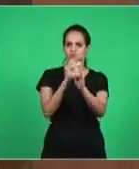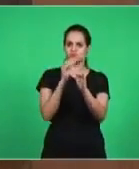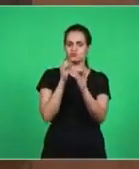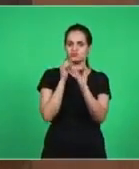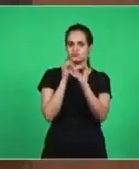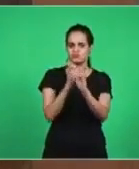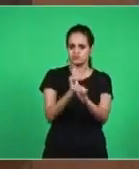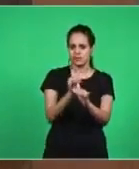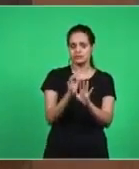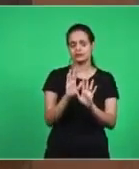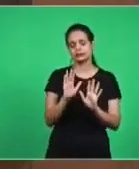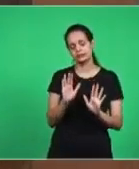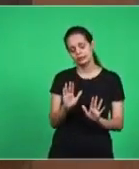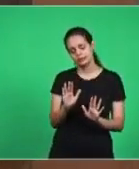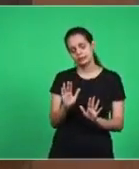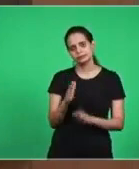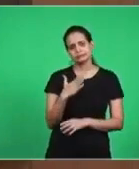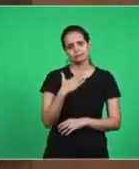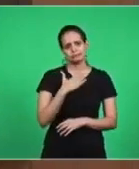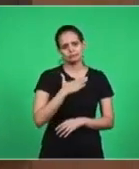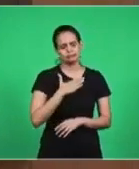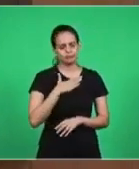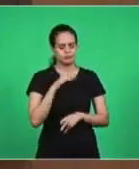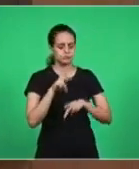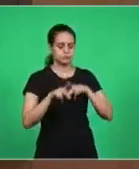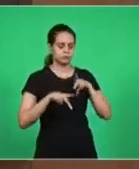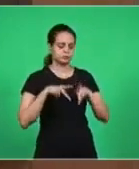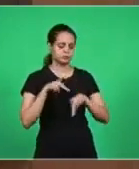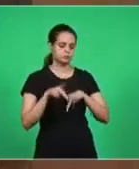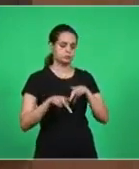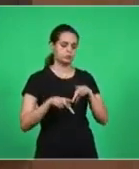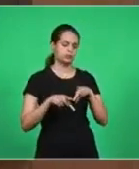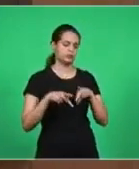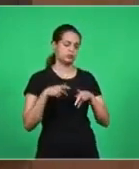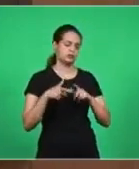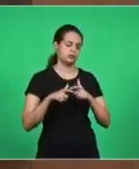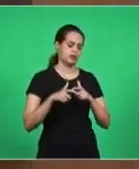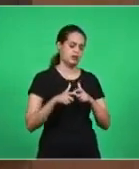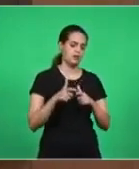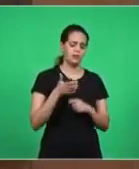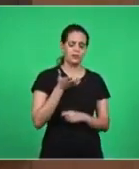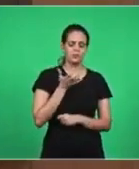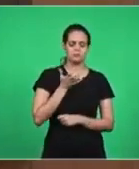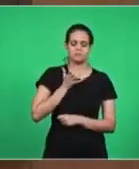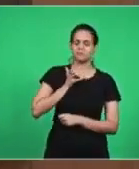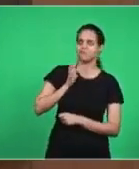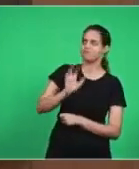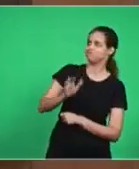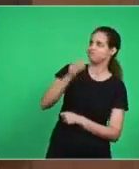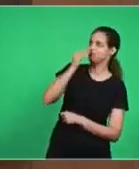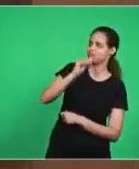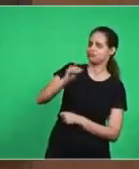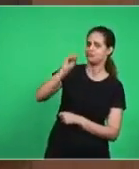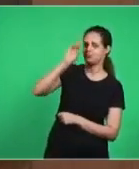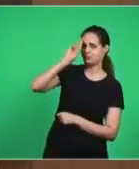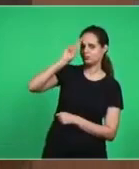that my people Israel was not able to hear. And this is what is happening in the Maranatha Church, of people that don't want to hear the voice of the